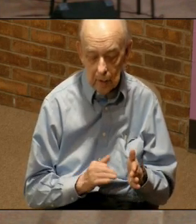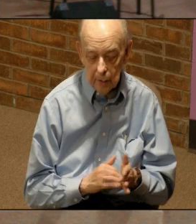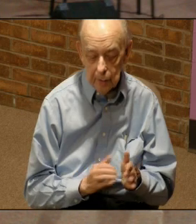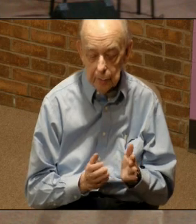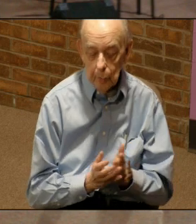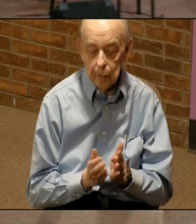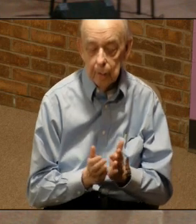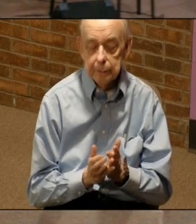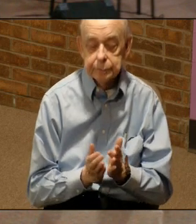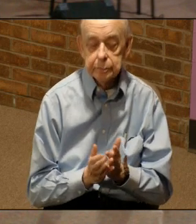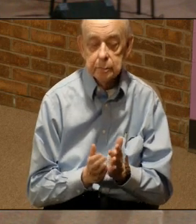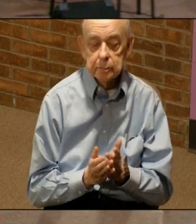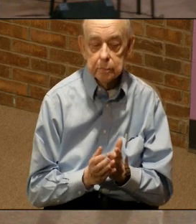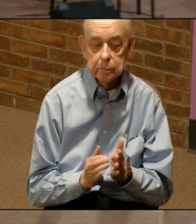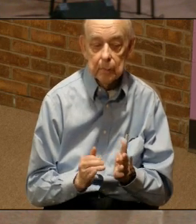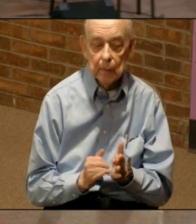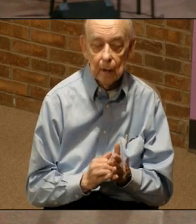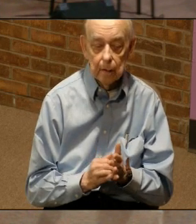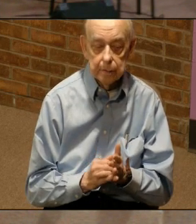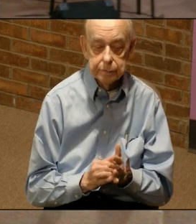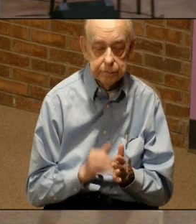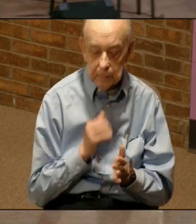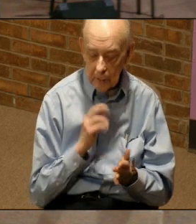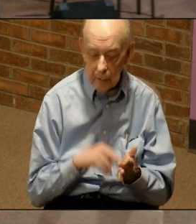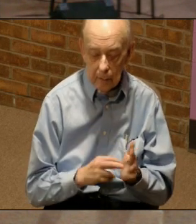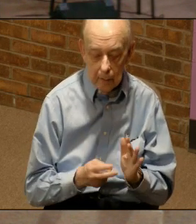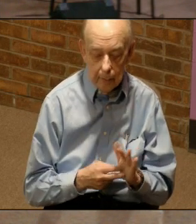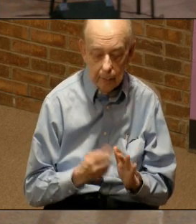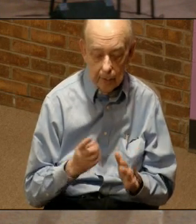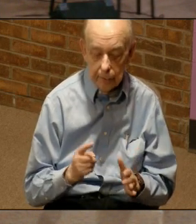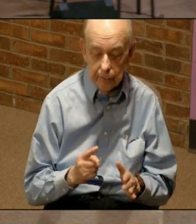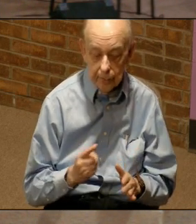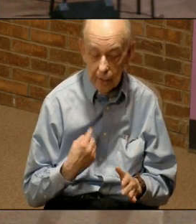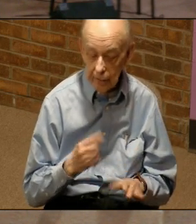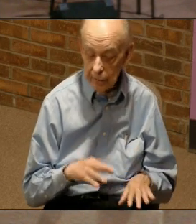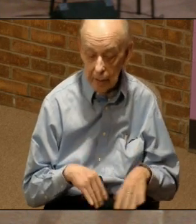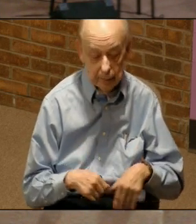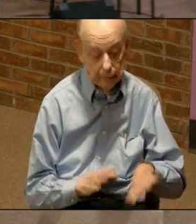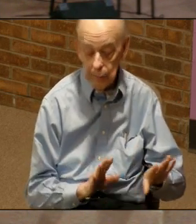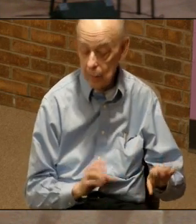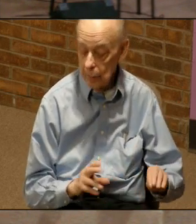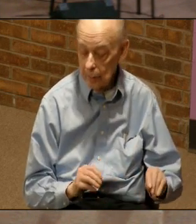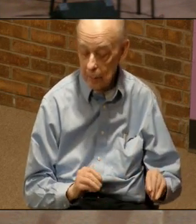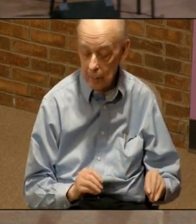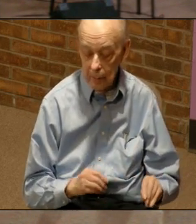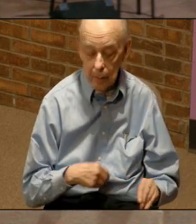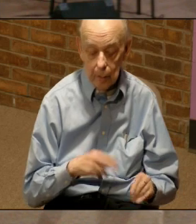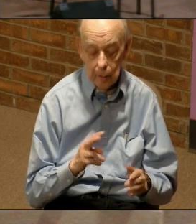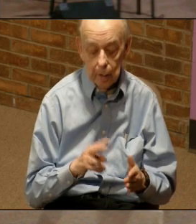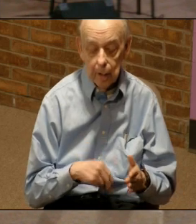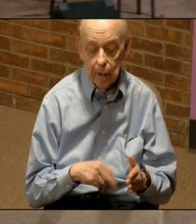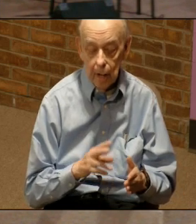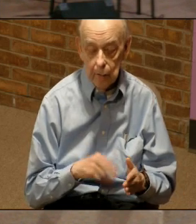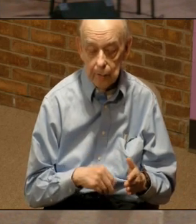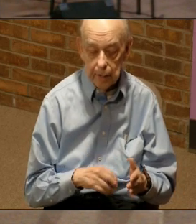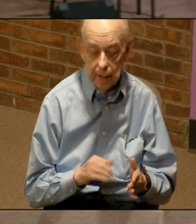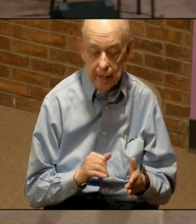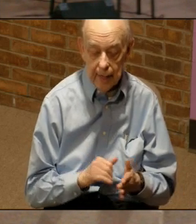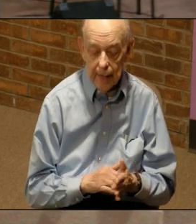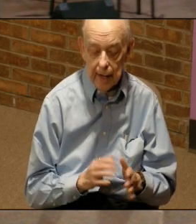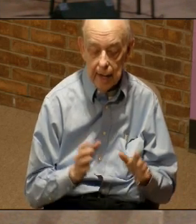book." That doesn't mean for us to stay away from it. That means for us to read it and embrace